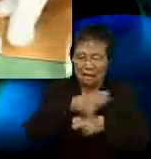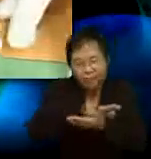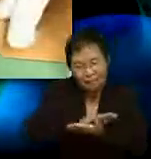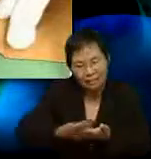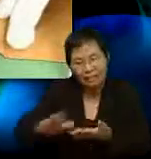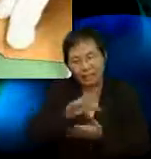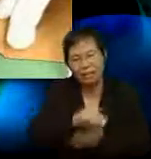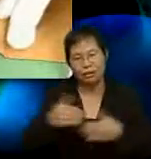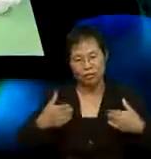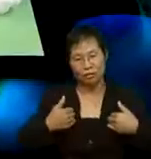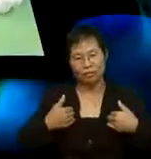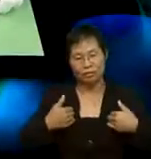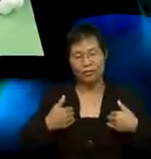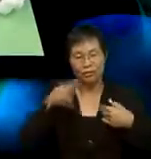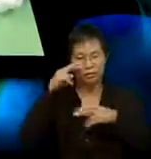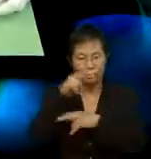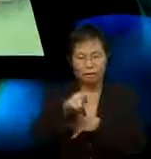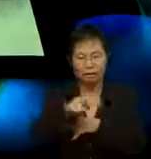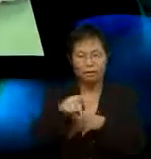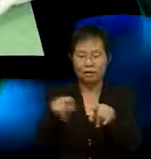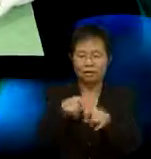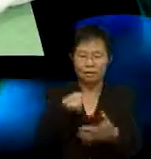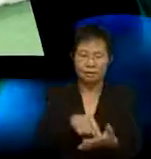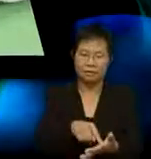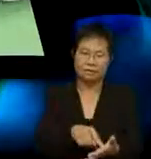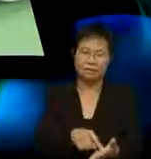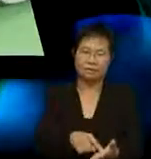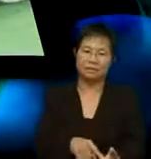neatly, and we have them looking like this.